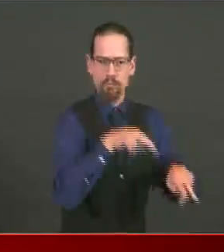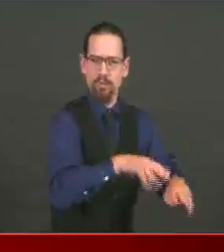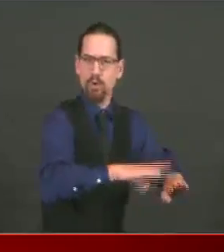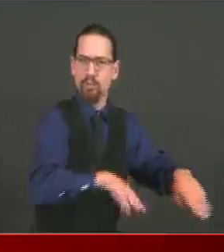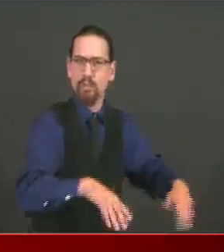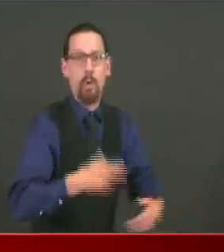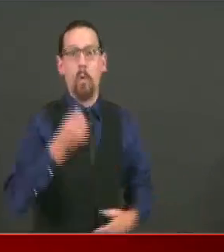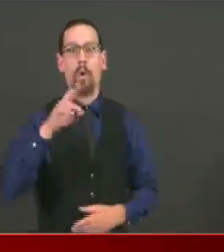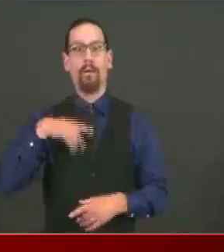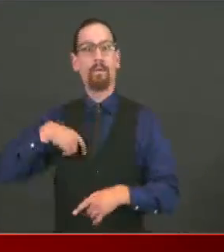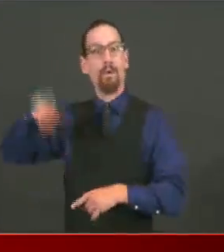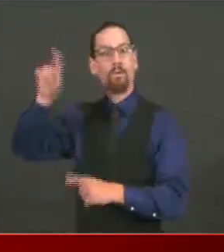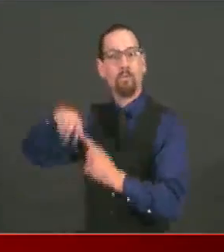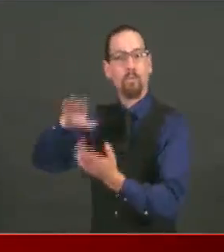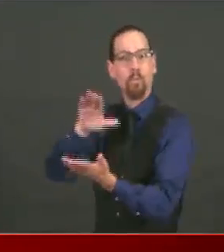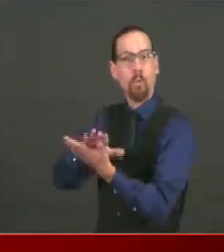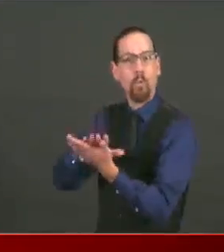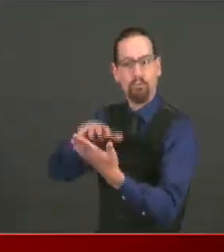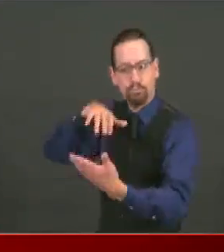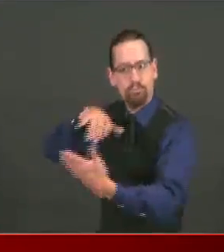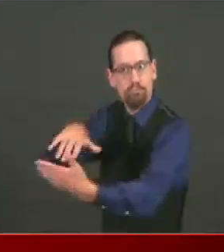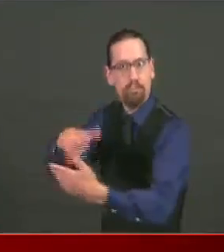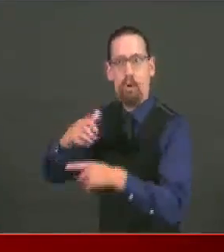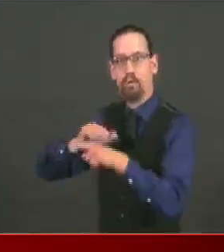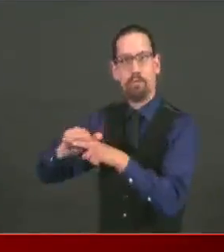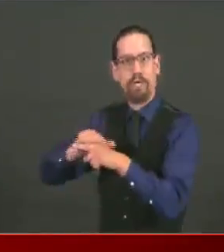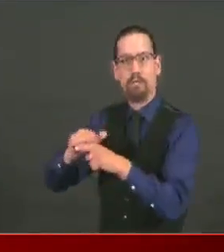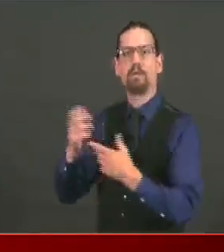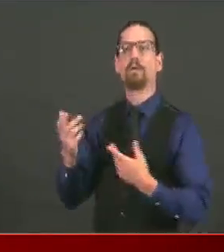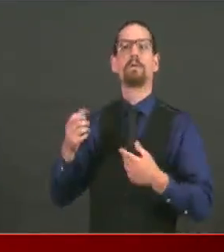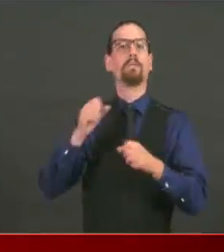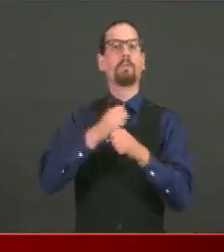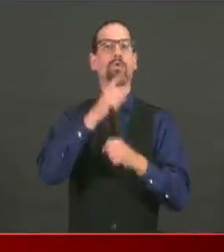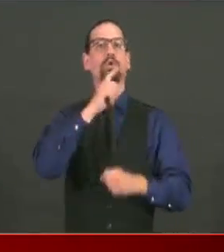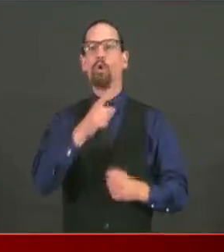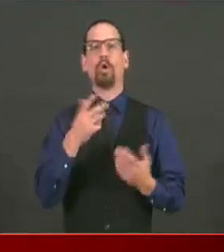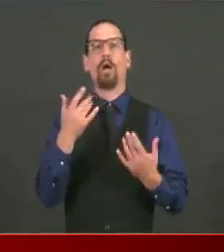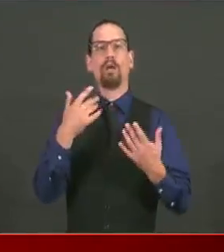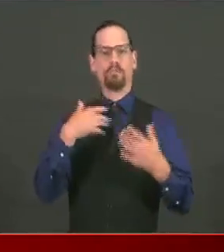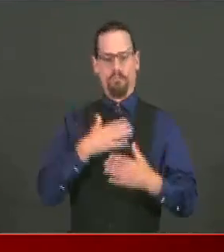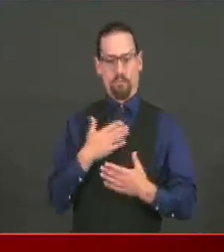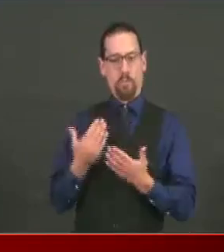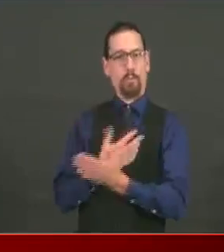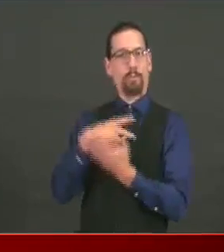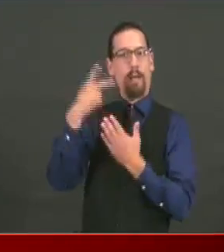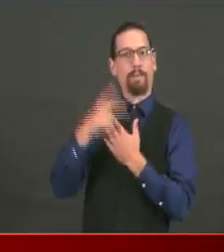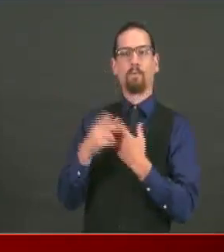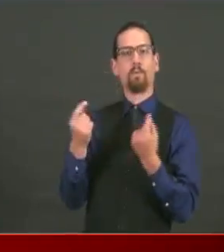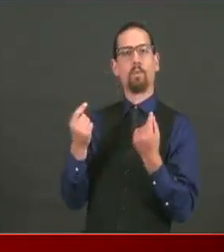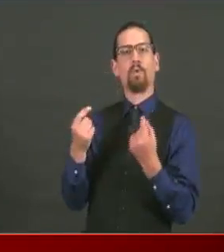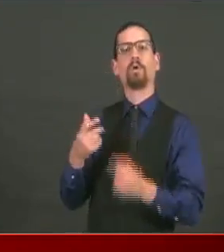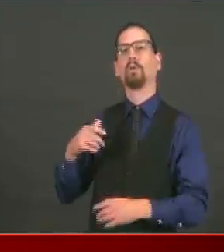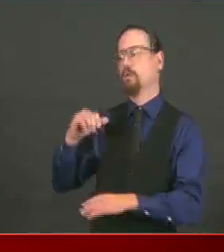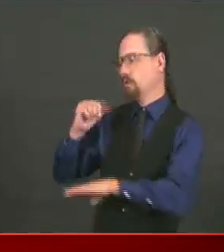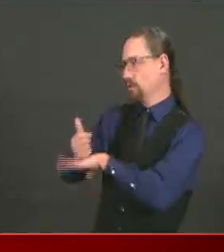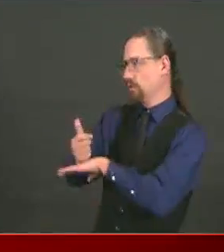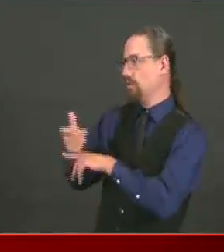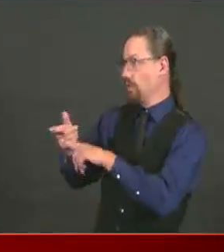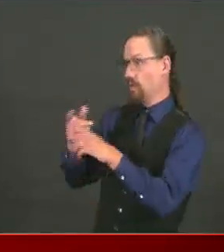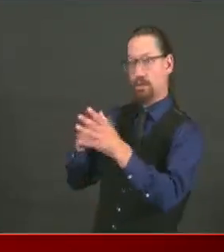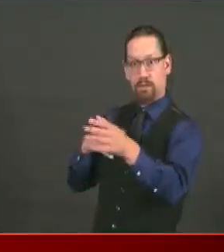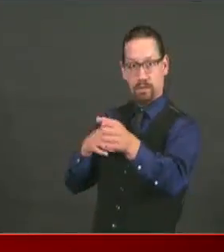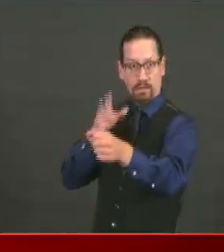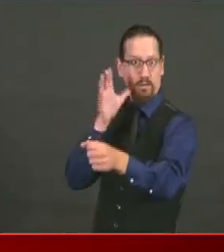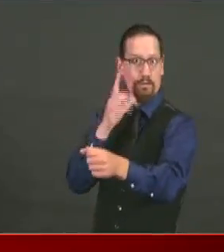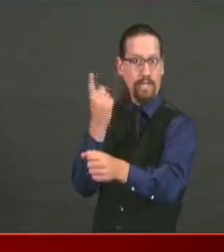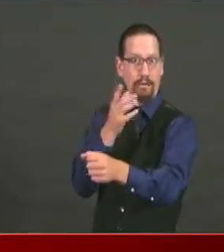around more services to job training so it's more effective so you can get back to work. We have rebuilt this economy before together, and